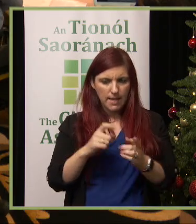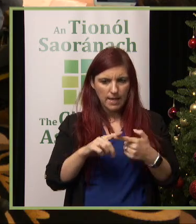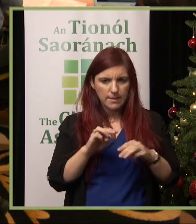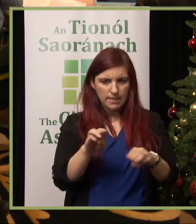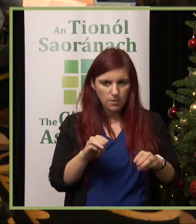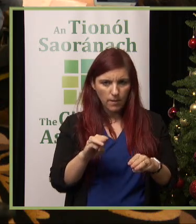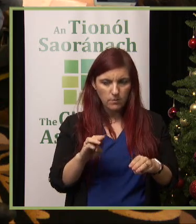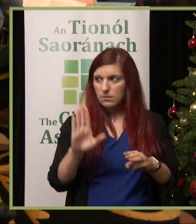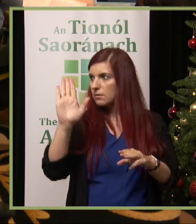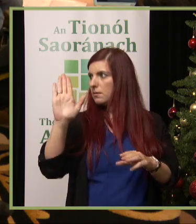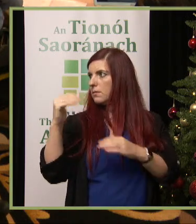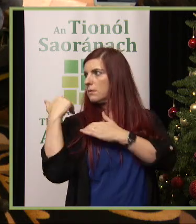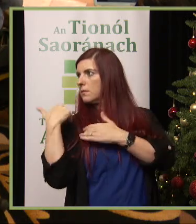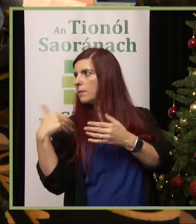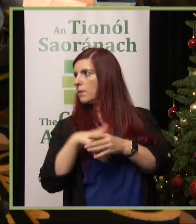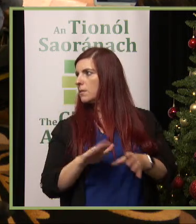that?